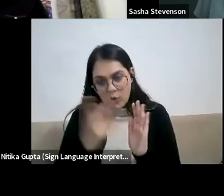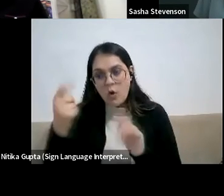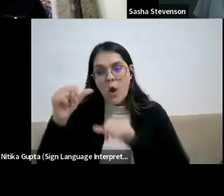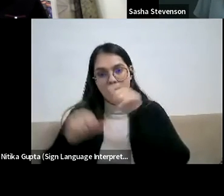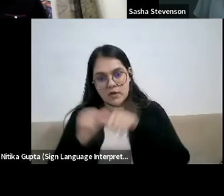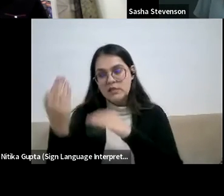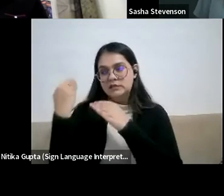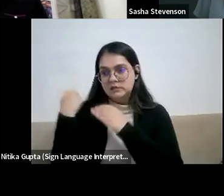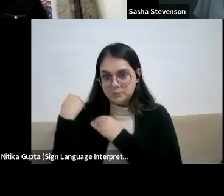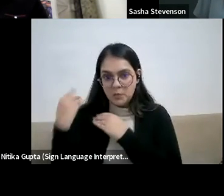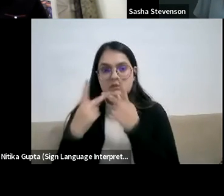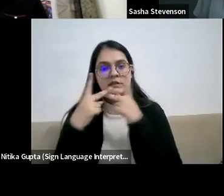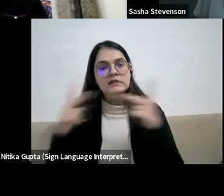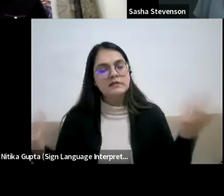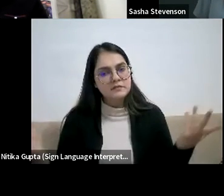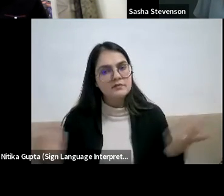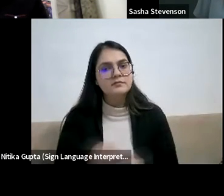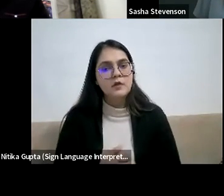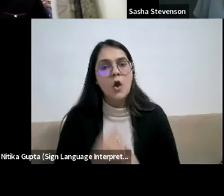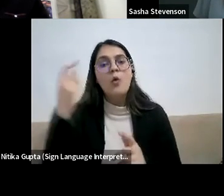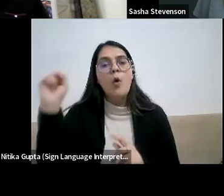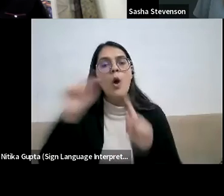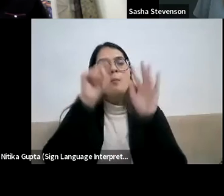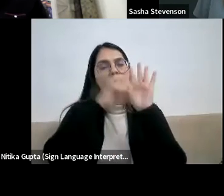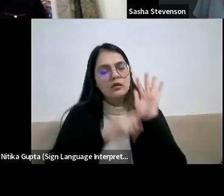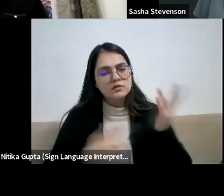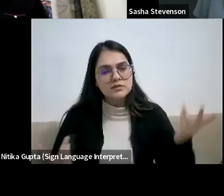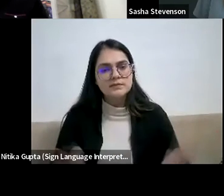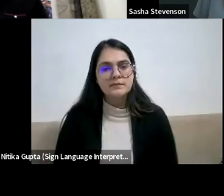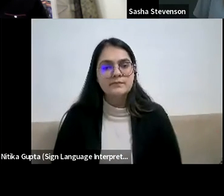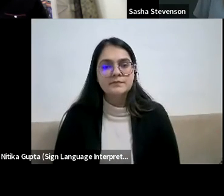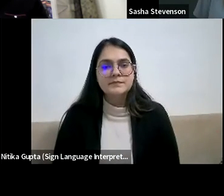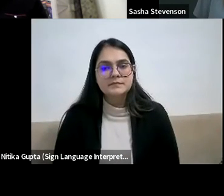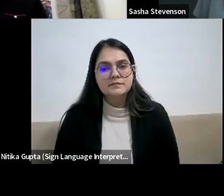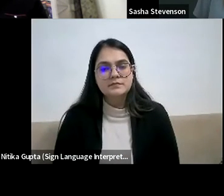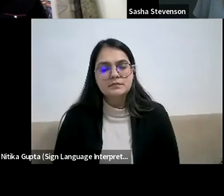responsible for laying out policies. Are there